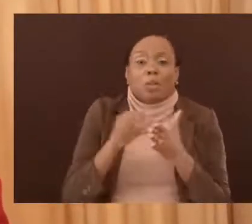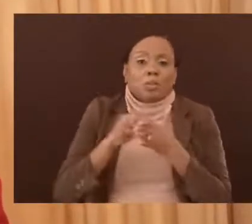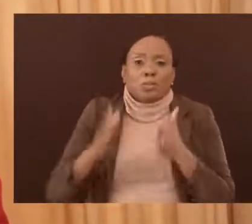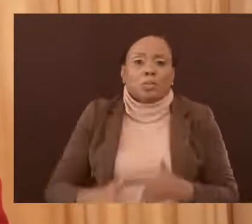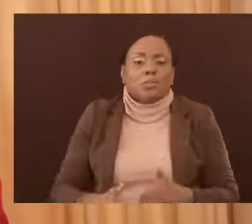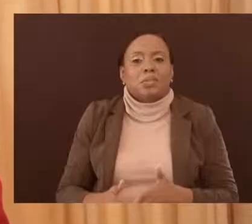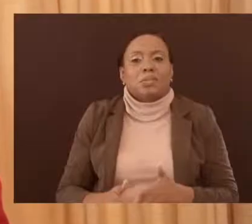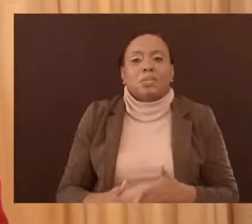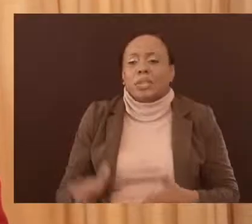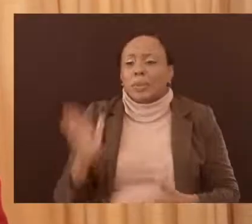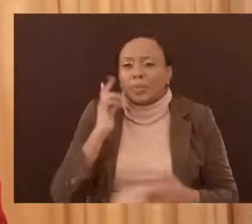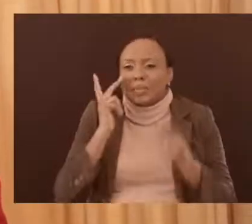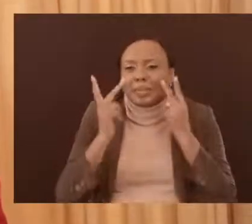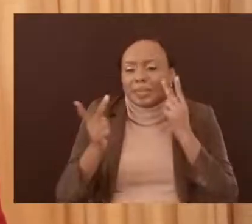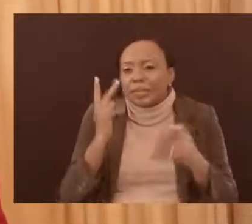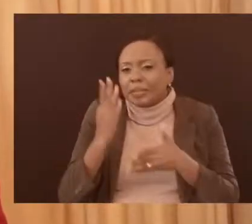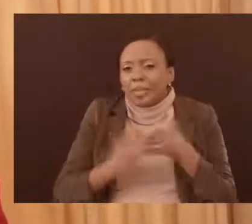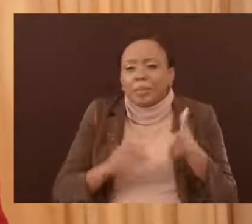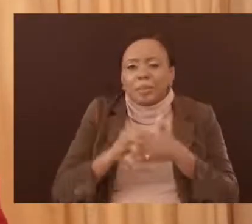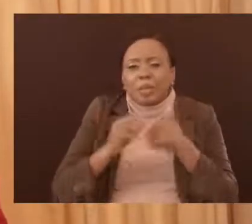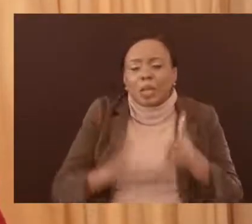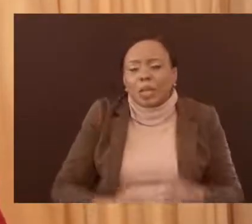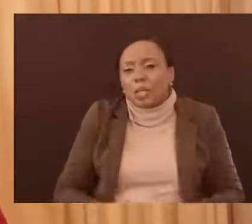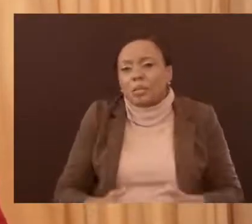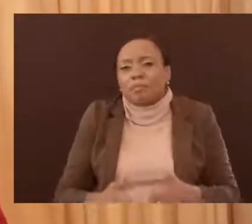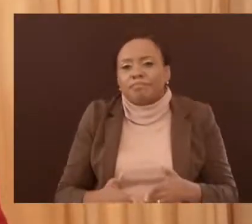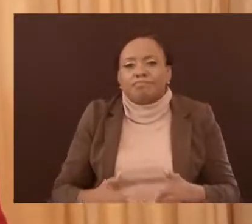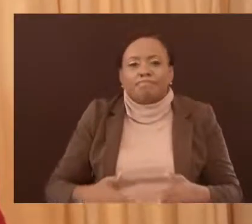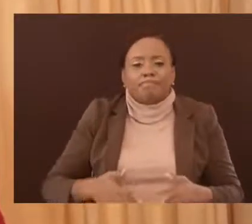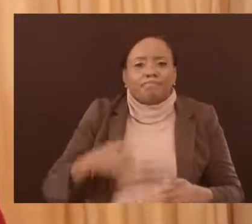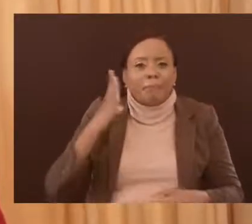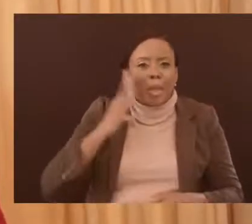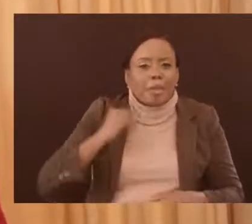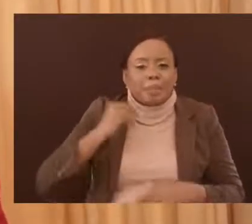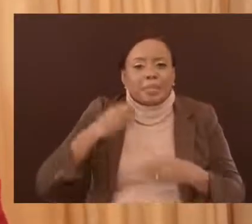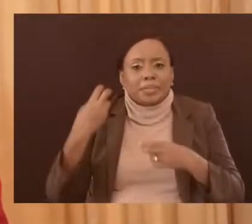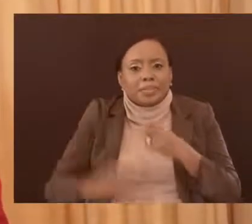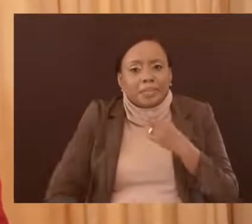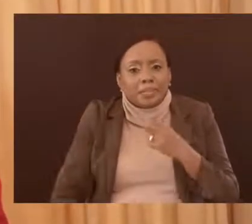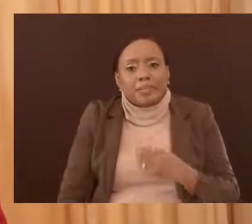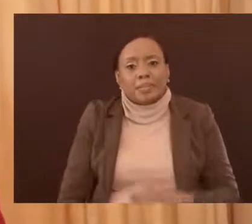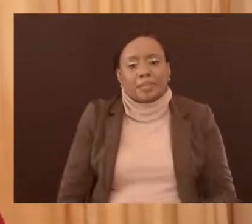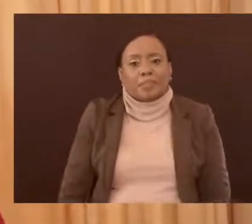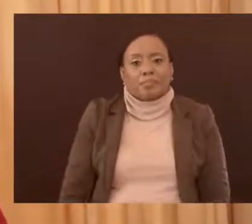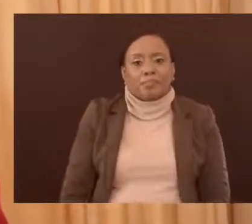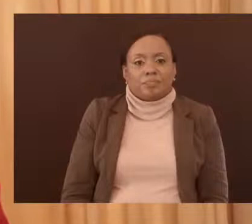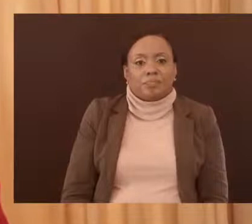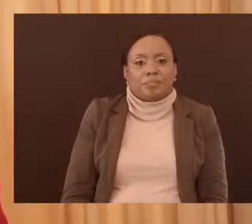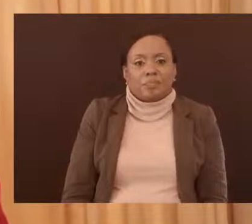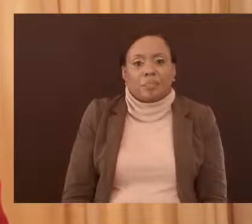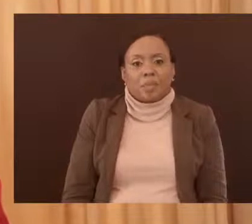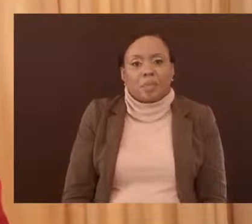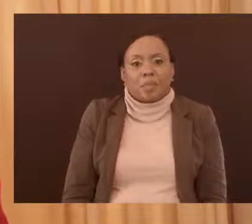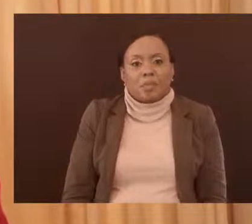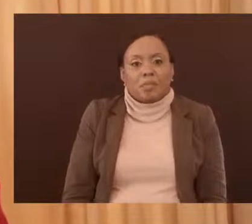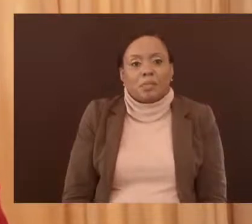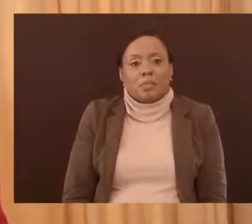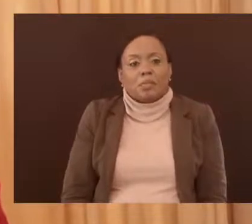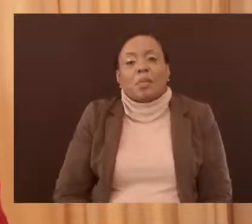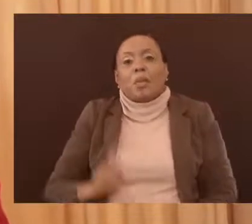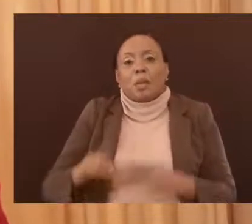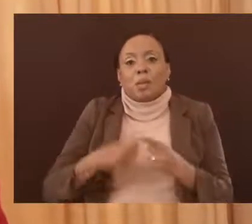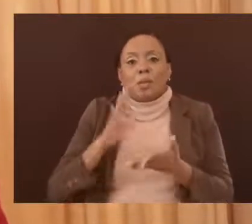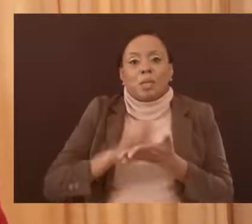ability to be able to comprehend some of the basic concepts. As we go into September 20th and we start the term